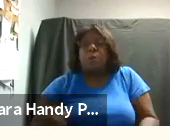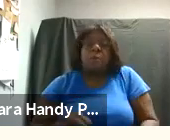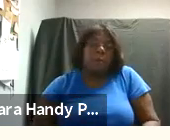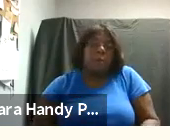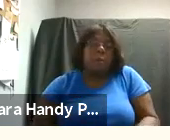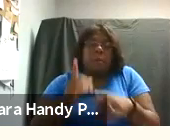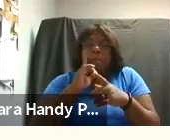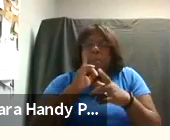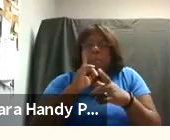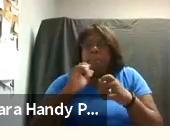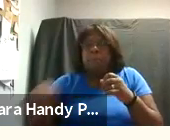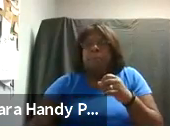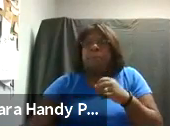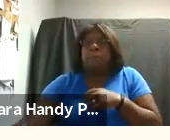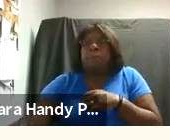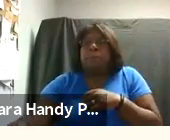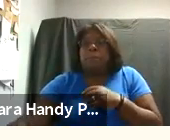post-COVID-19.